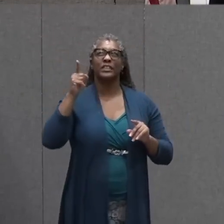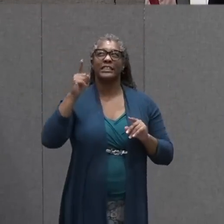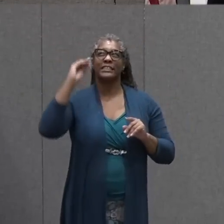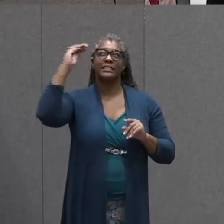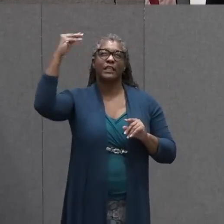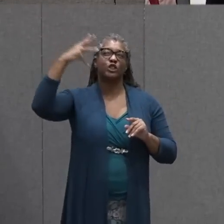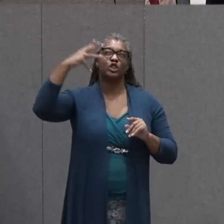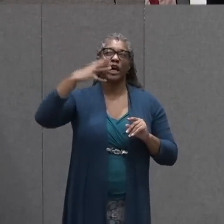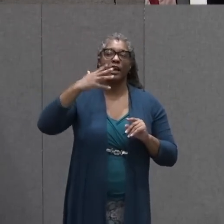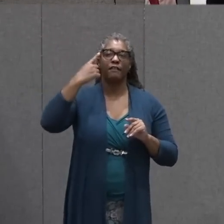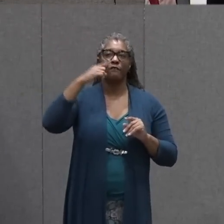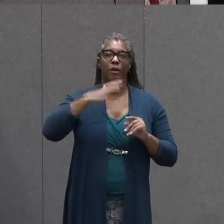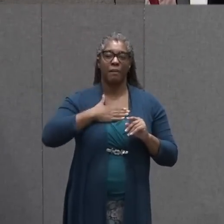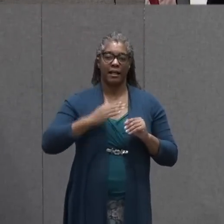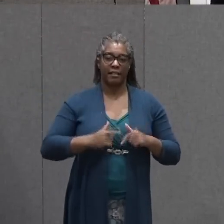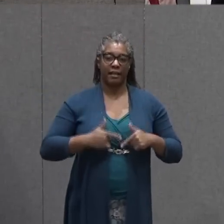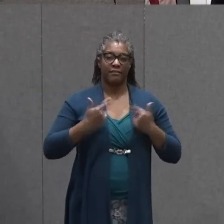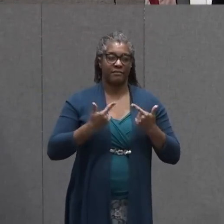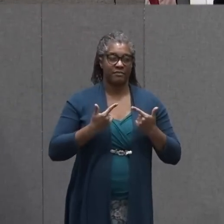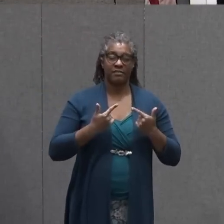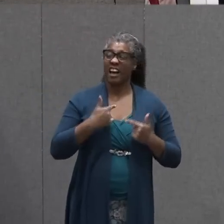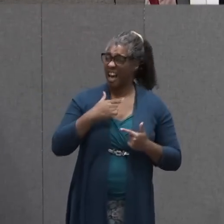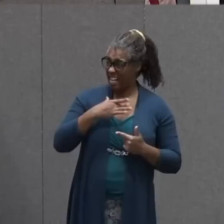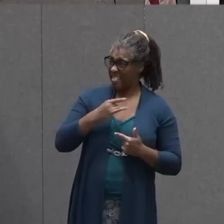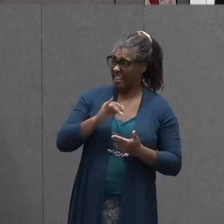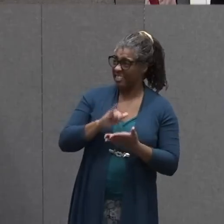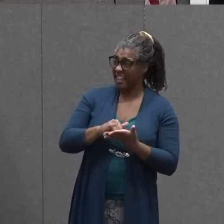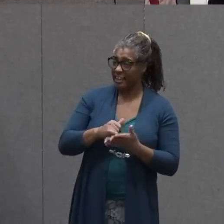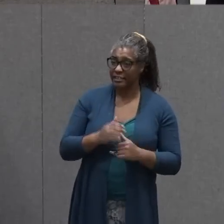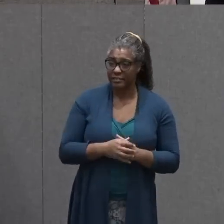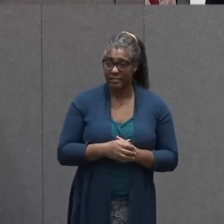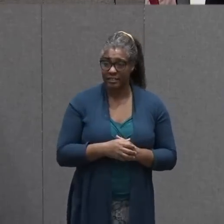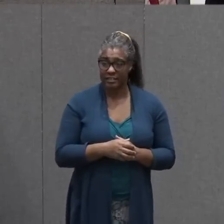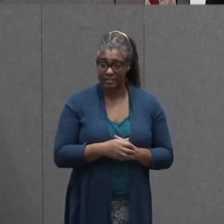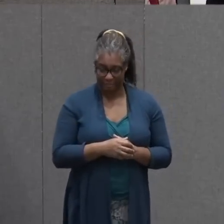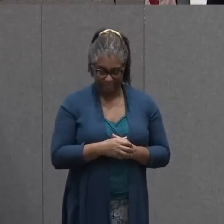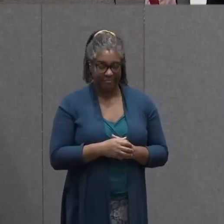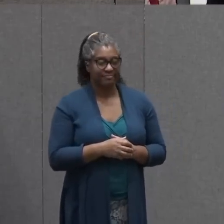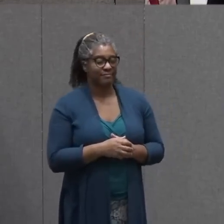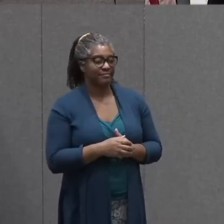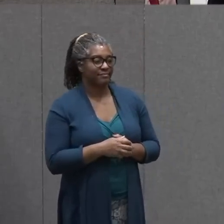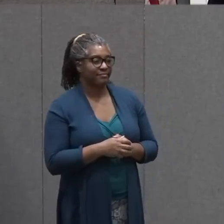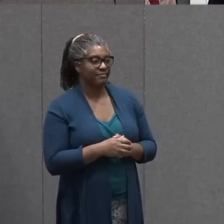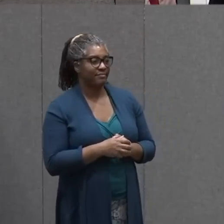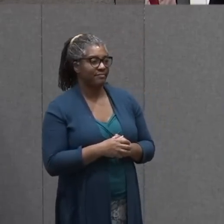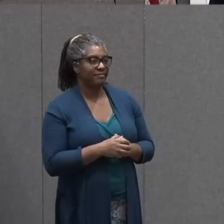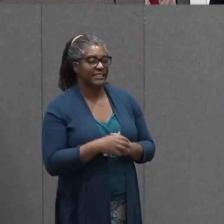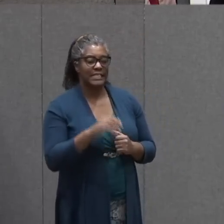Um, I like that. okay. How about a synonym? How